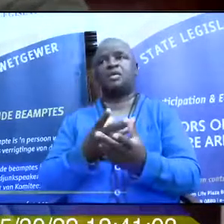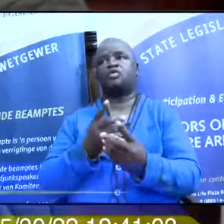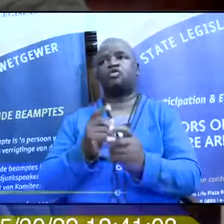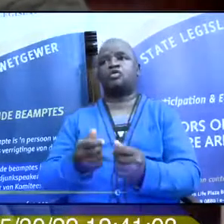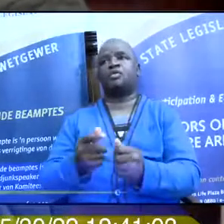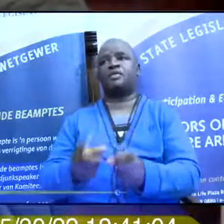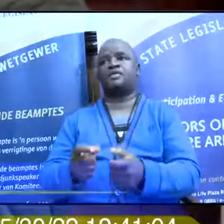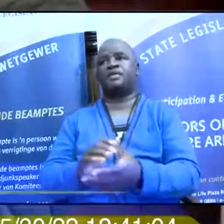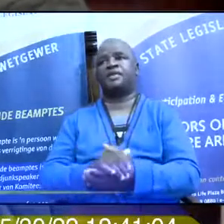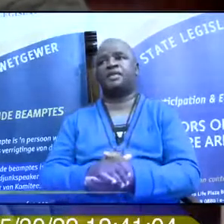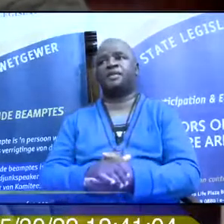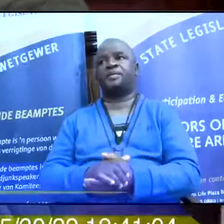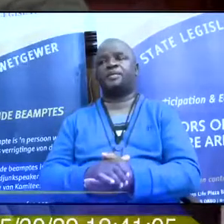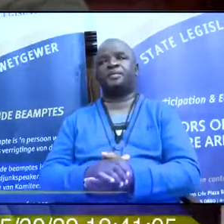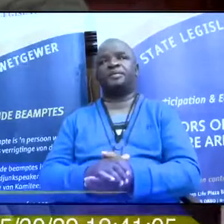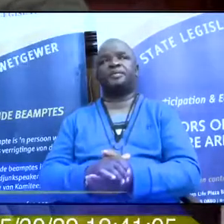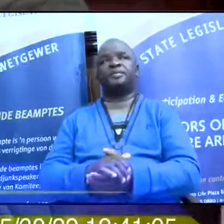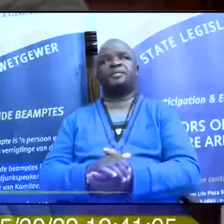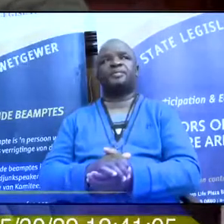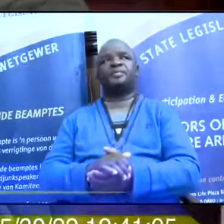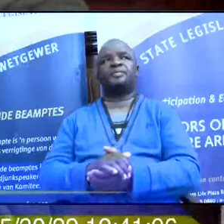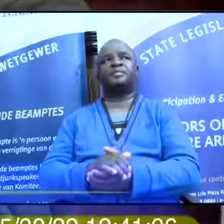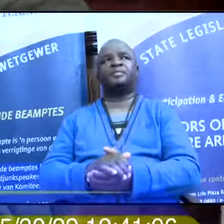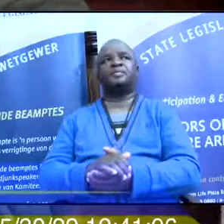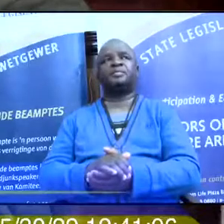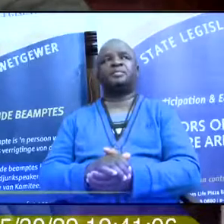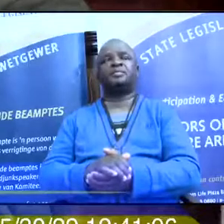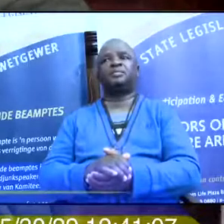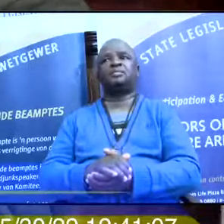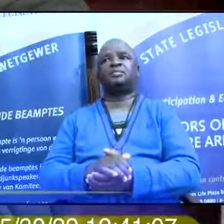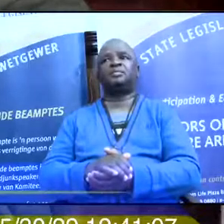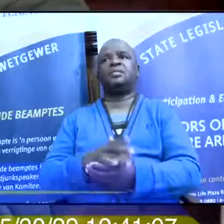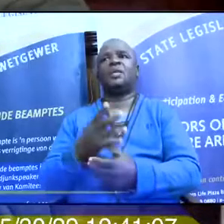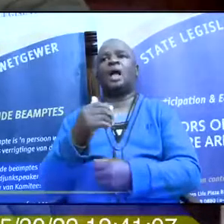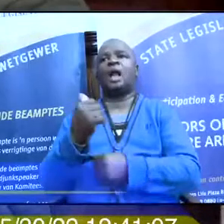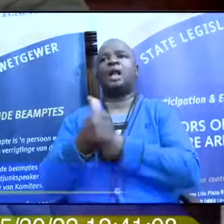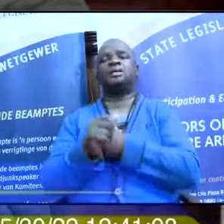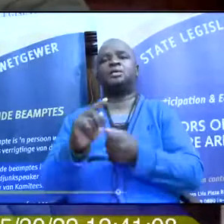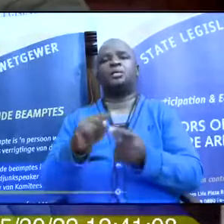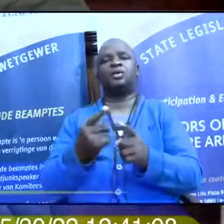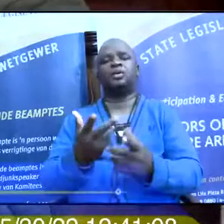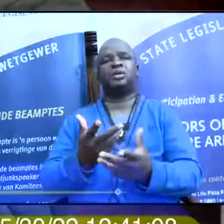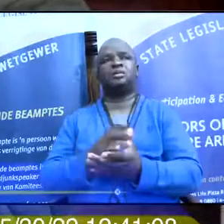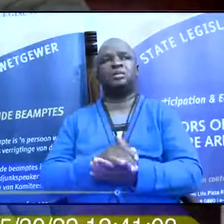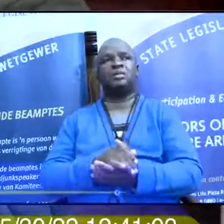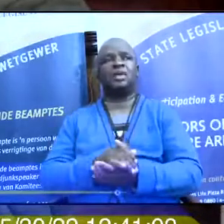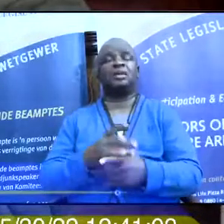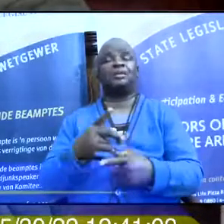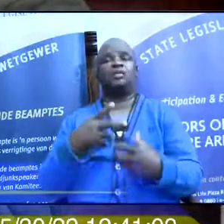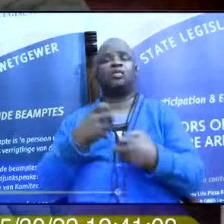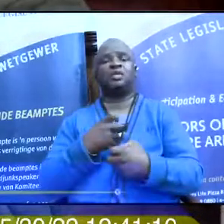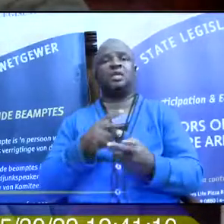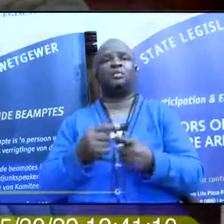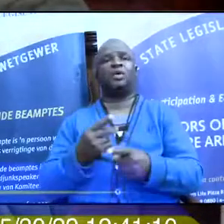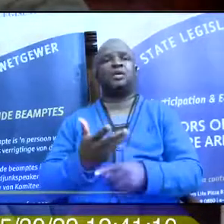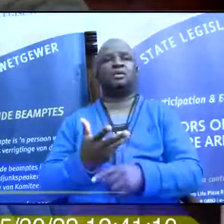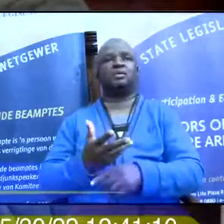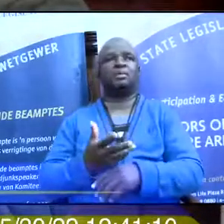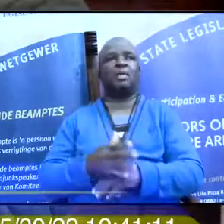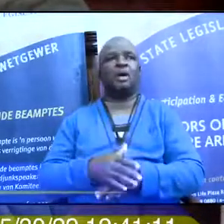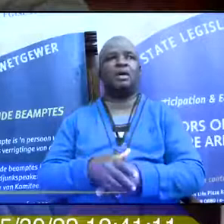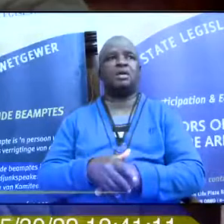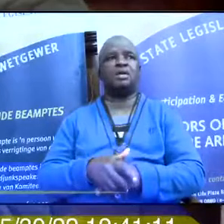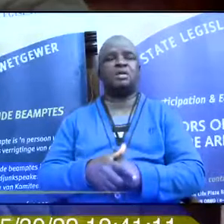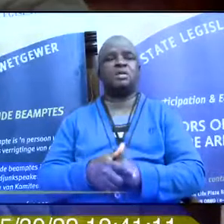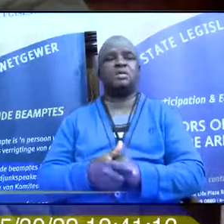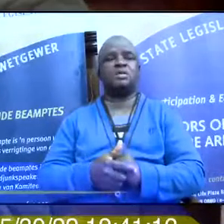attended to but lastly madam speaker what you want to raise as a matter of concern is the